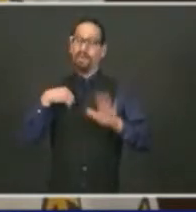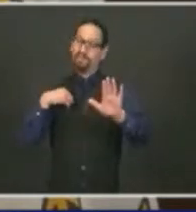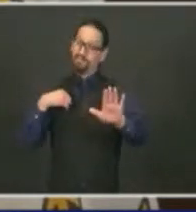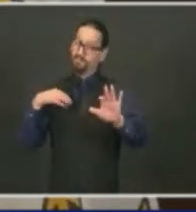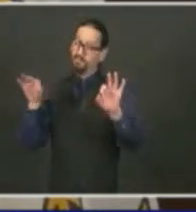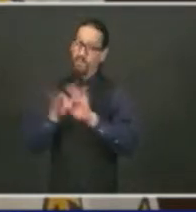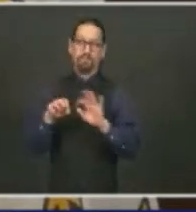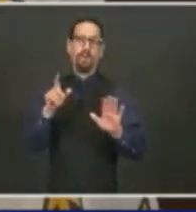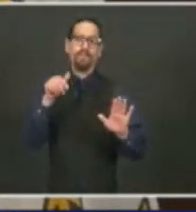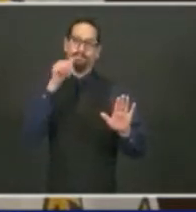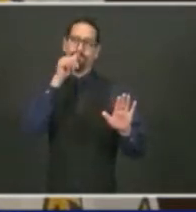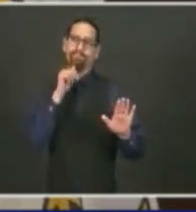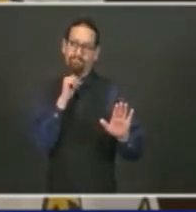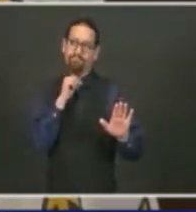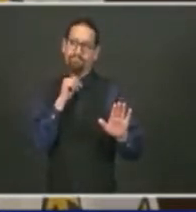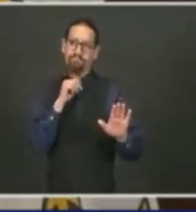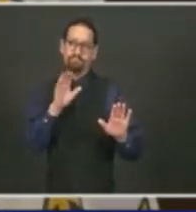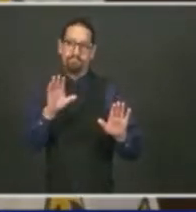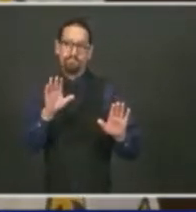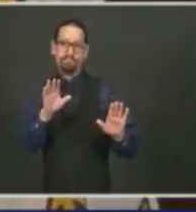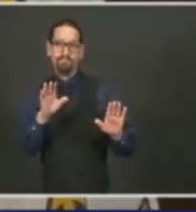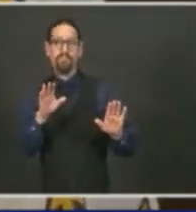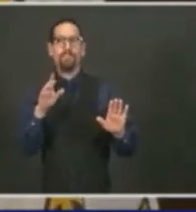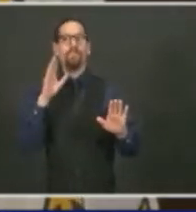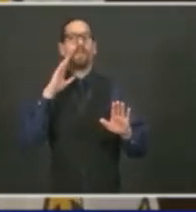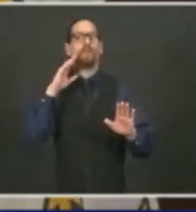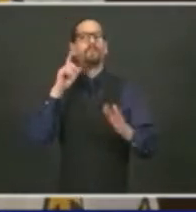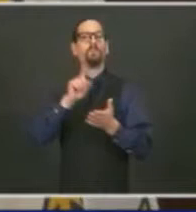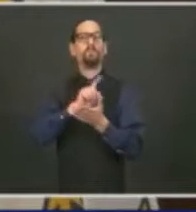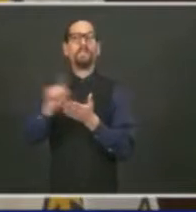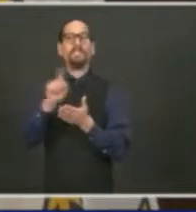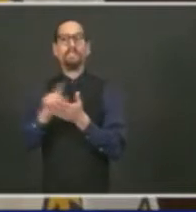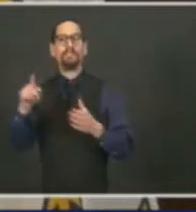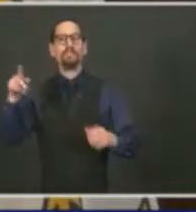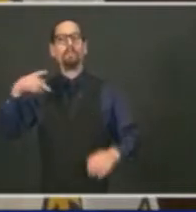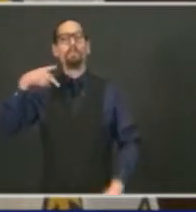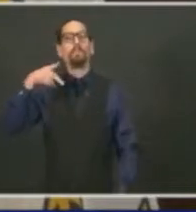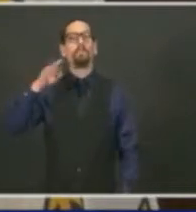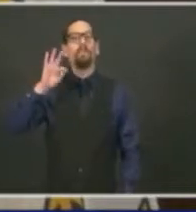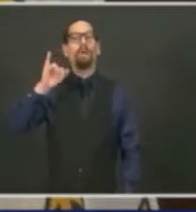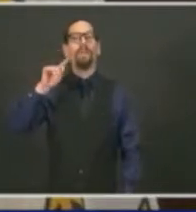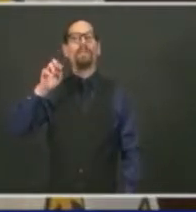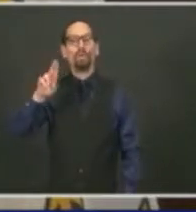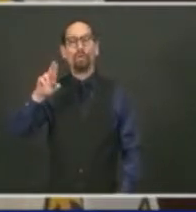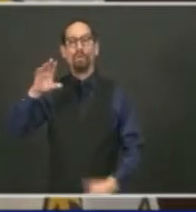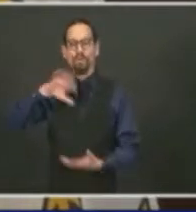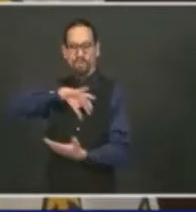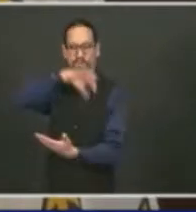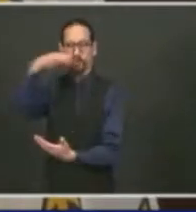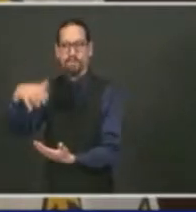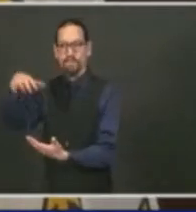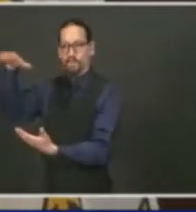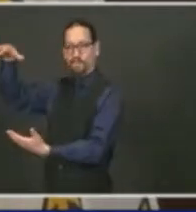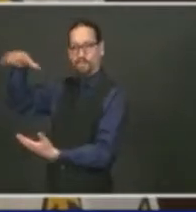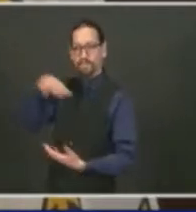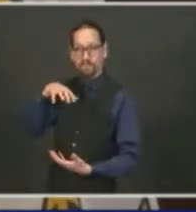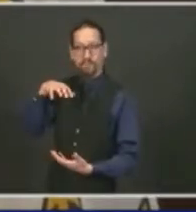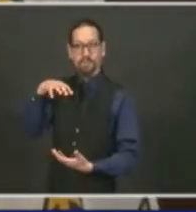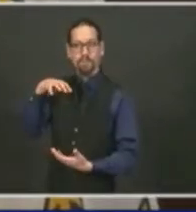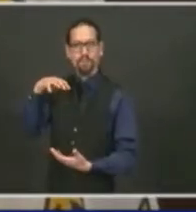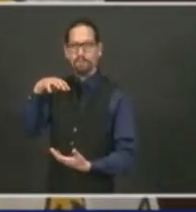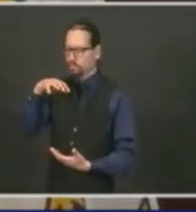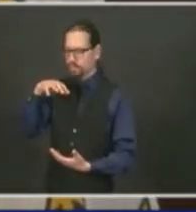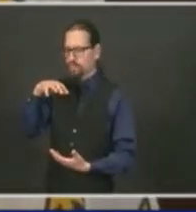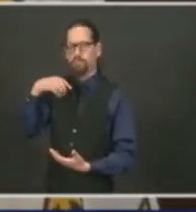weekly allotment of Pfizer vaccine for the next week is going to be several thousand doses smaller than what we anticipated. So